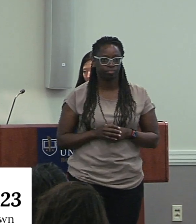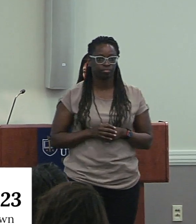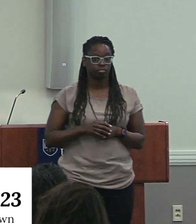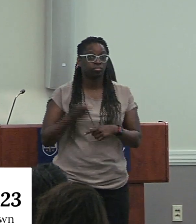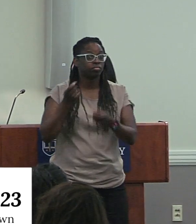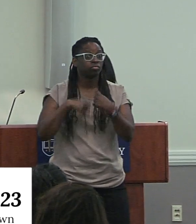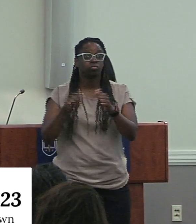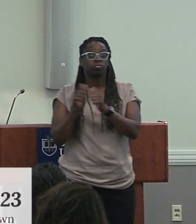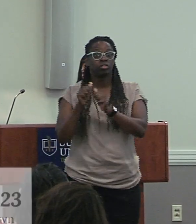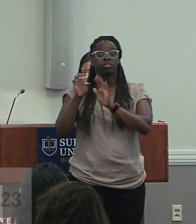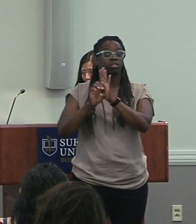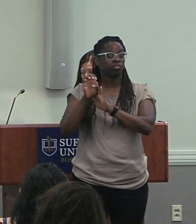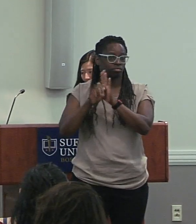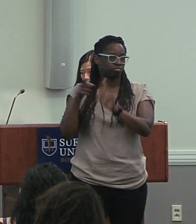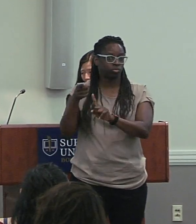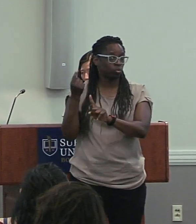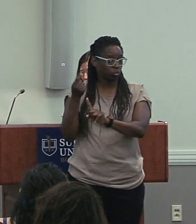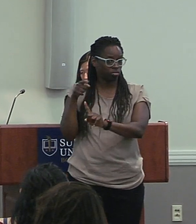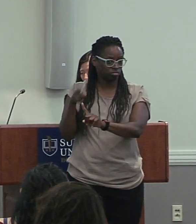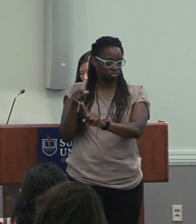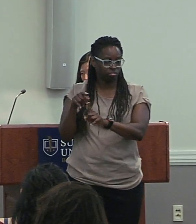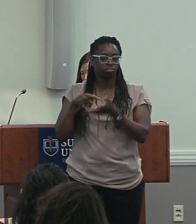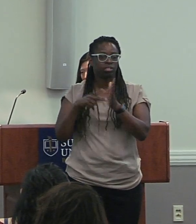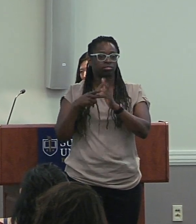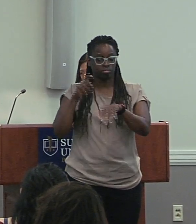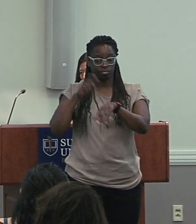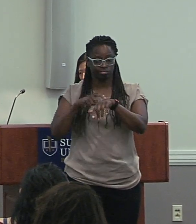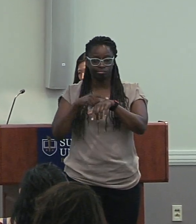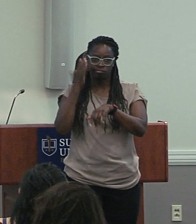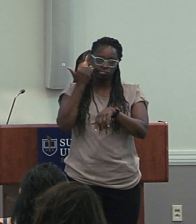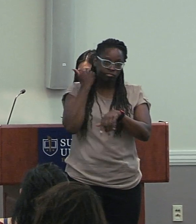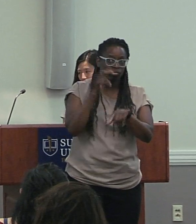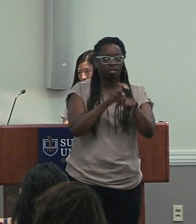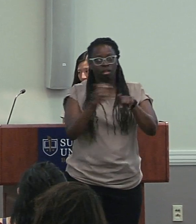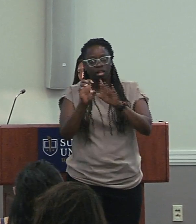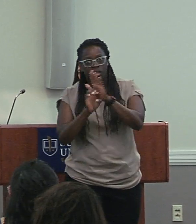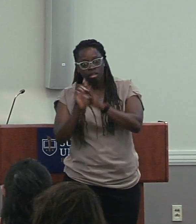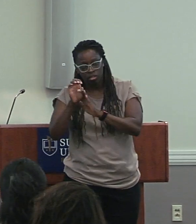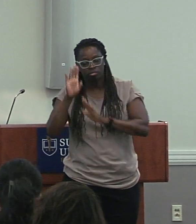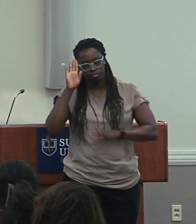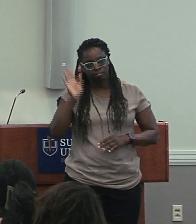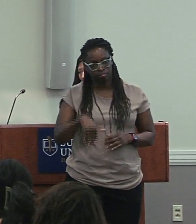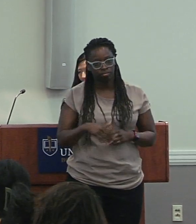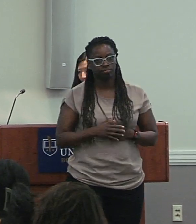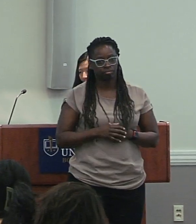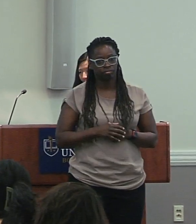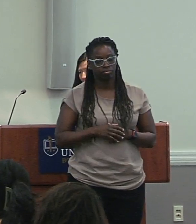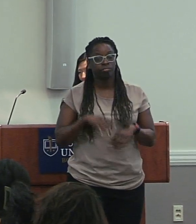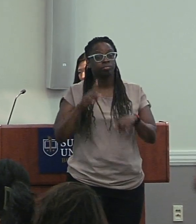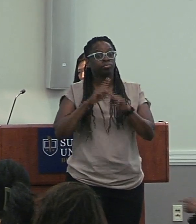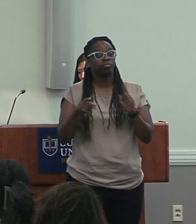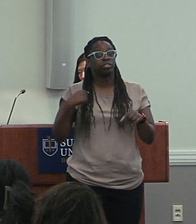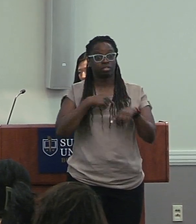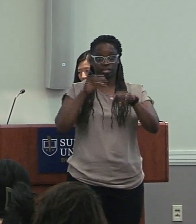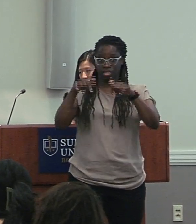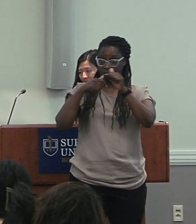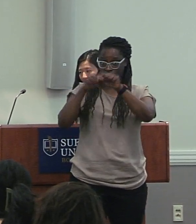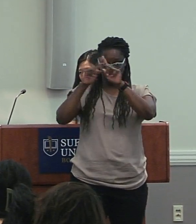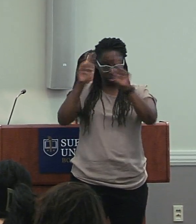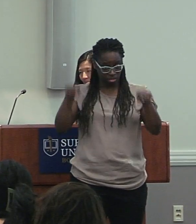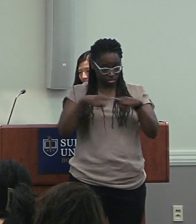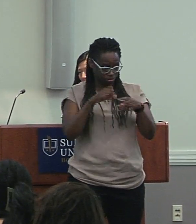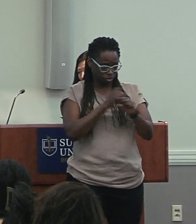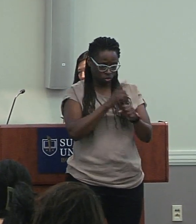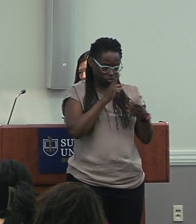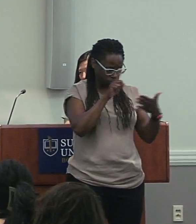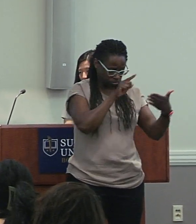be a longer-term situation as well, but we do have wayfinding signage trying to reroute people who need access